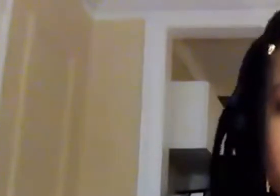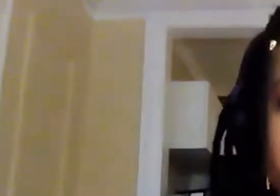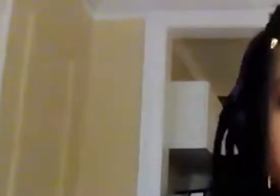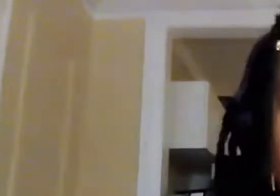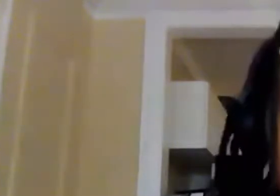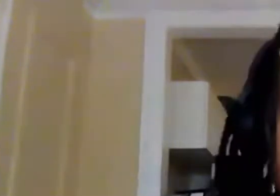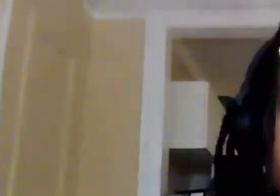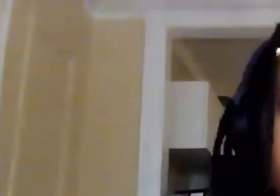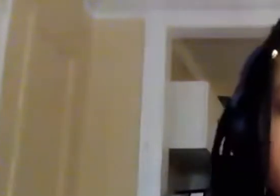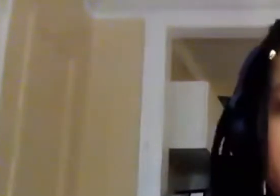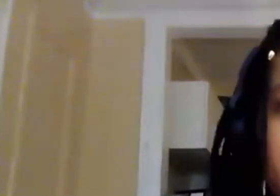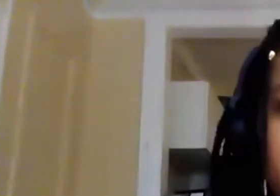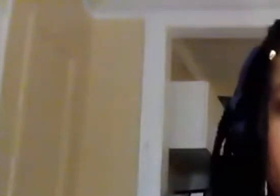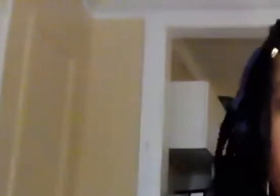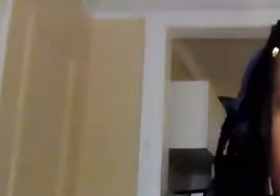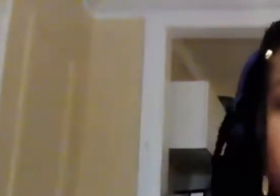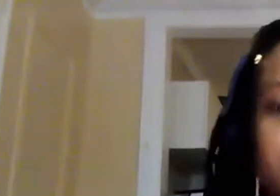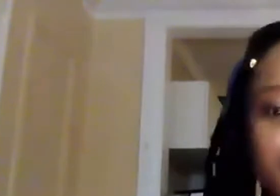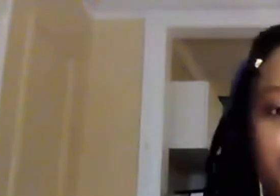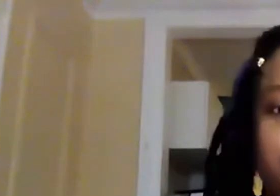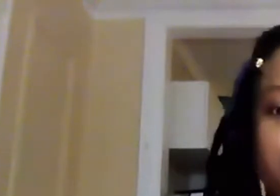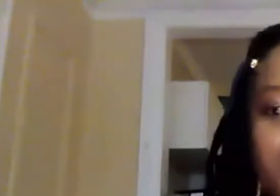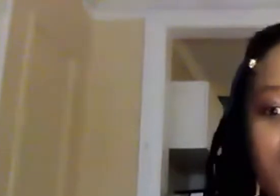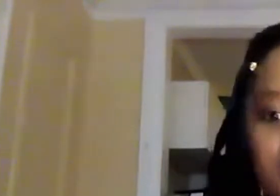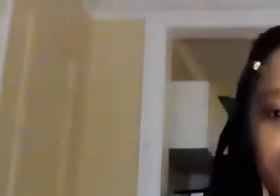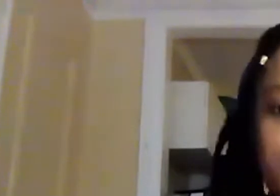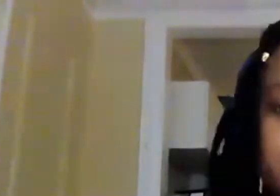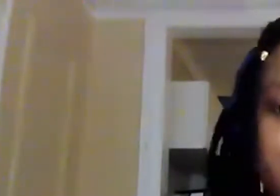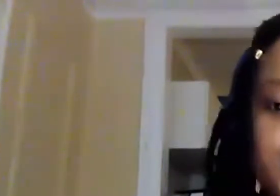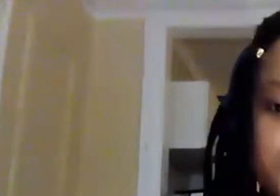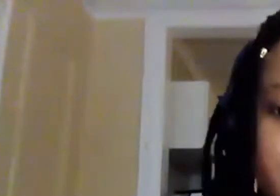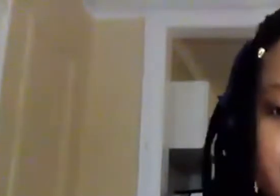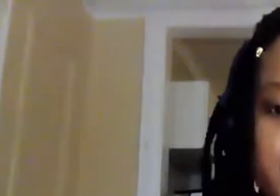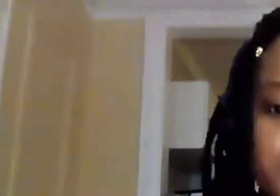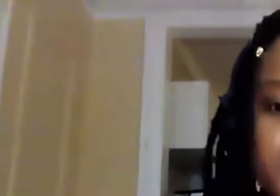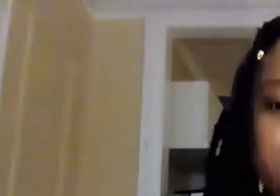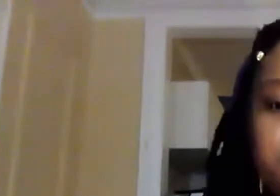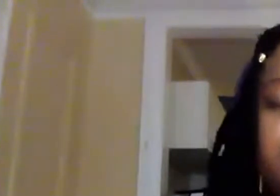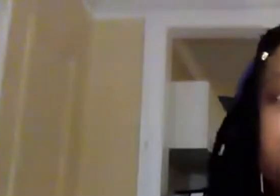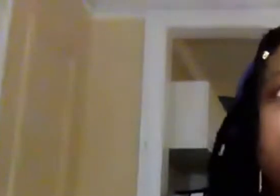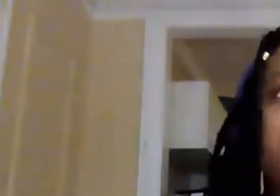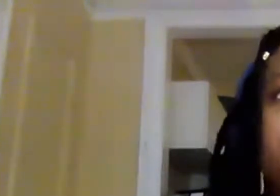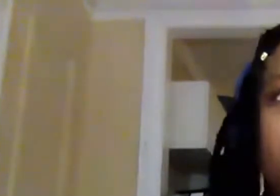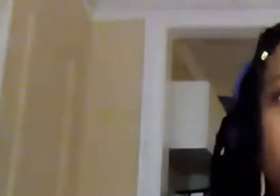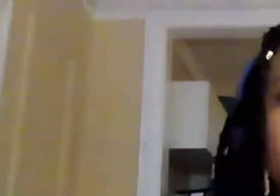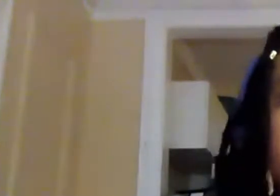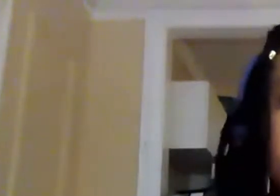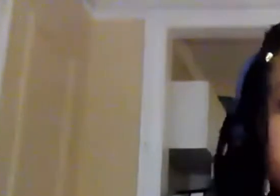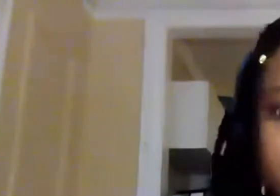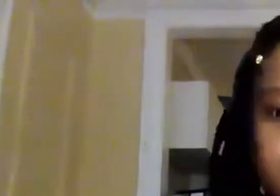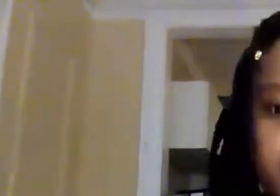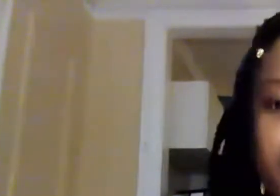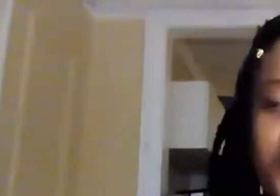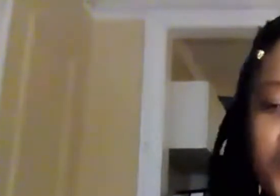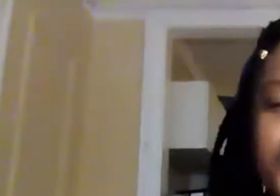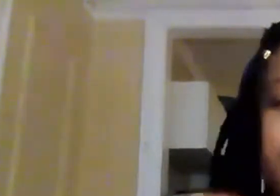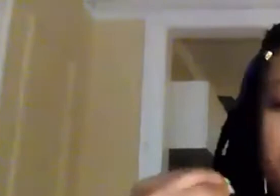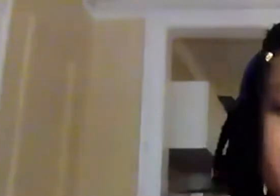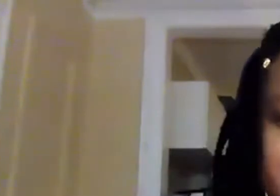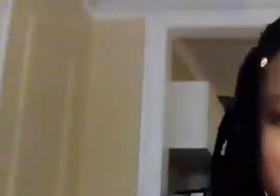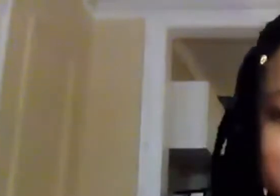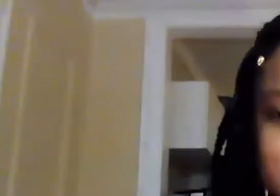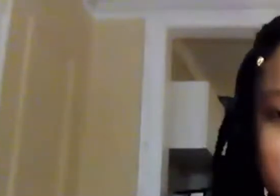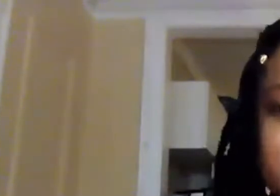question is, how did you come to this space? Because it feels so specific, but also